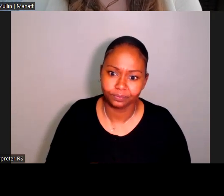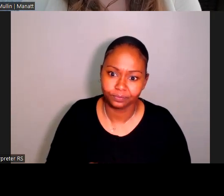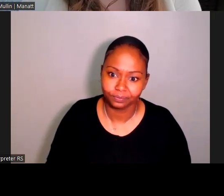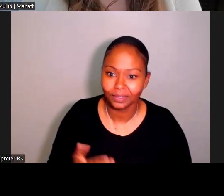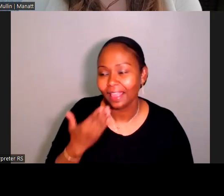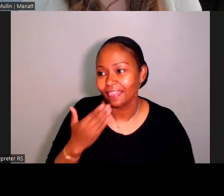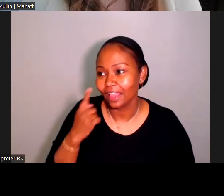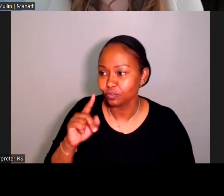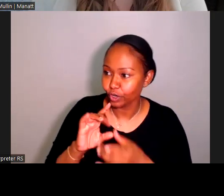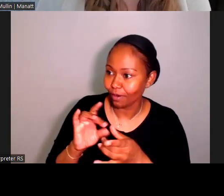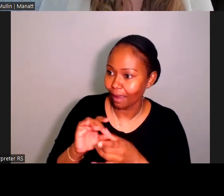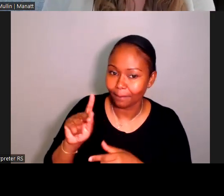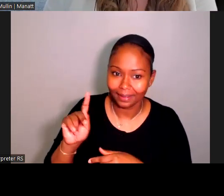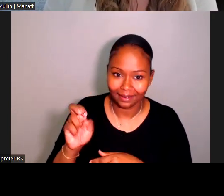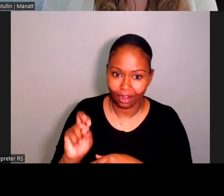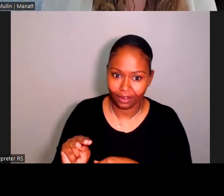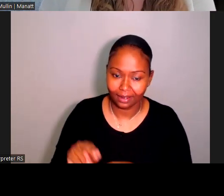Thank you for your comments, Karen.